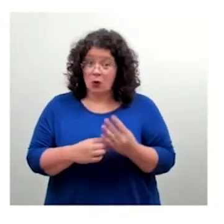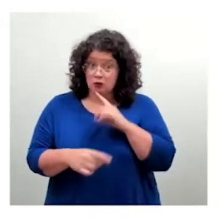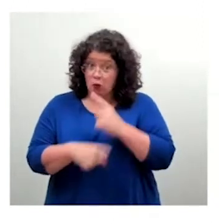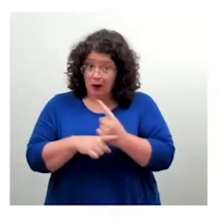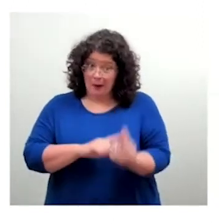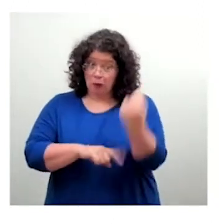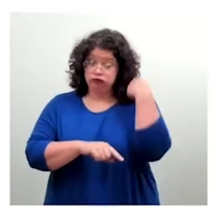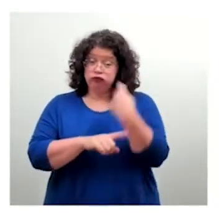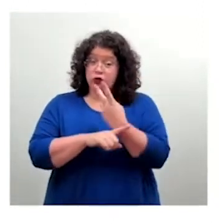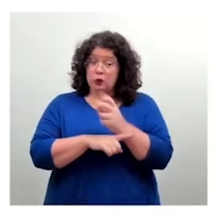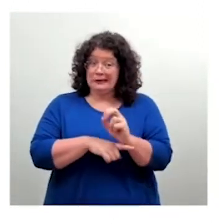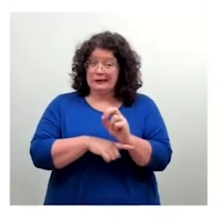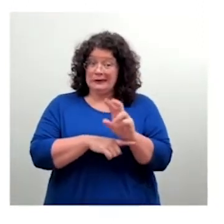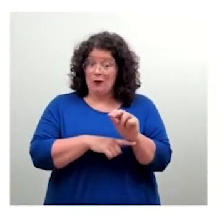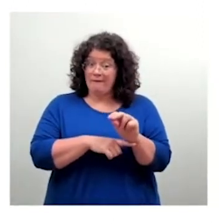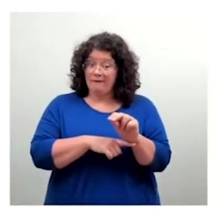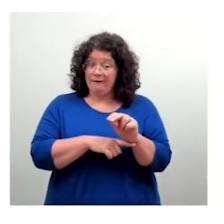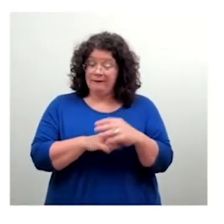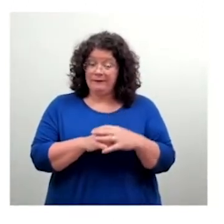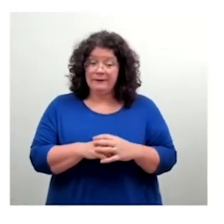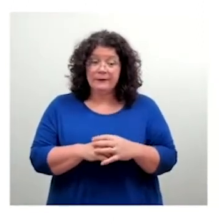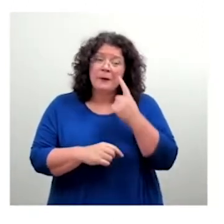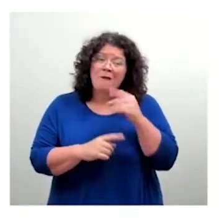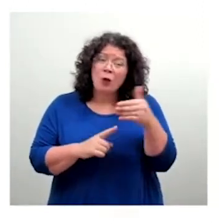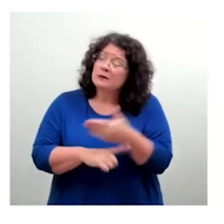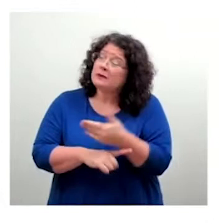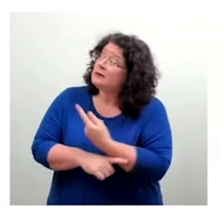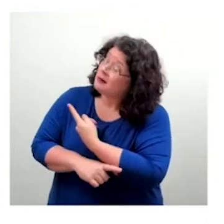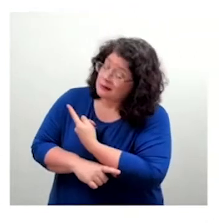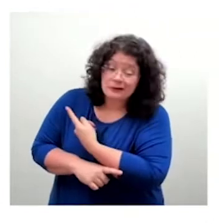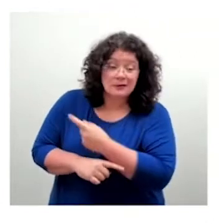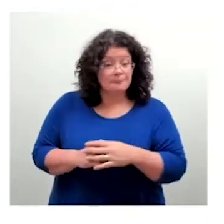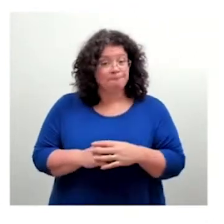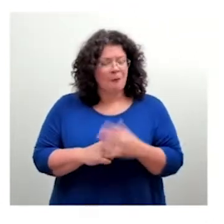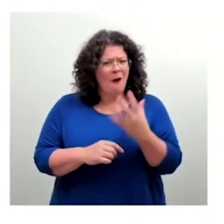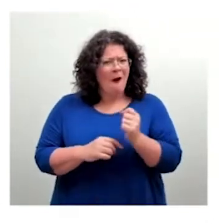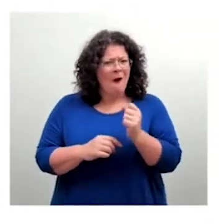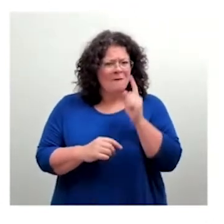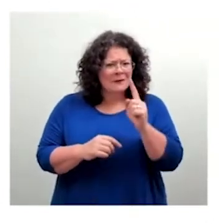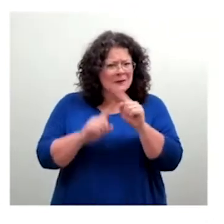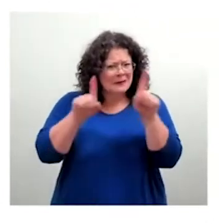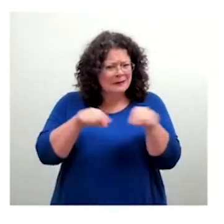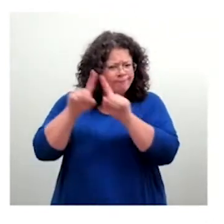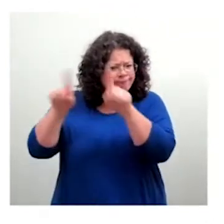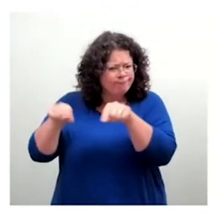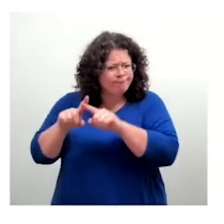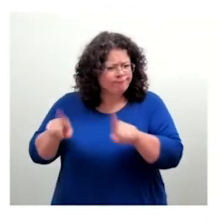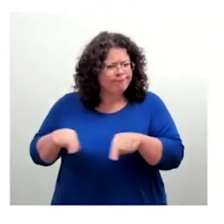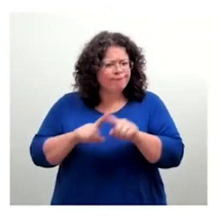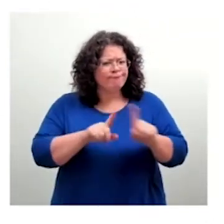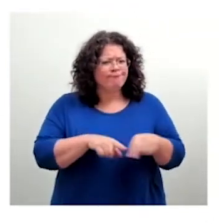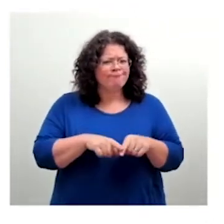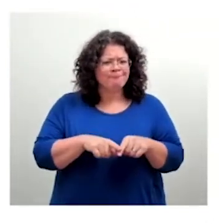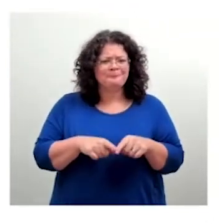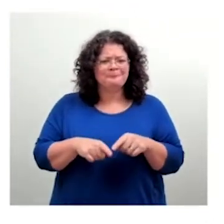time to think about the Soundscape technology in particular. And I'll go into that in a little bit more detail. But the initial vehicle was